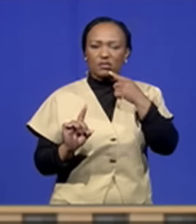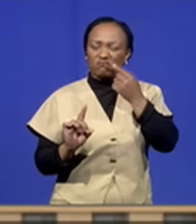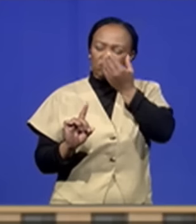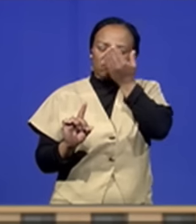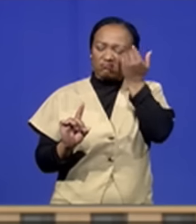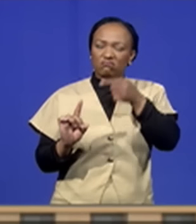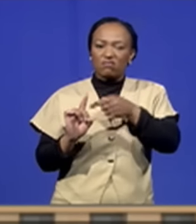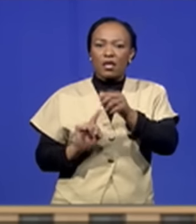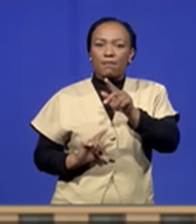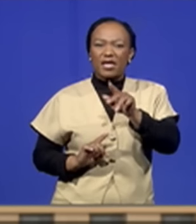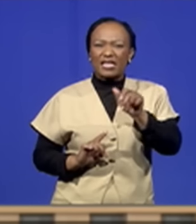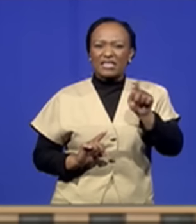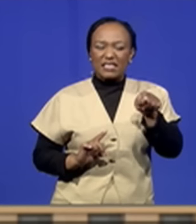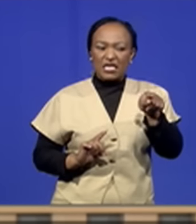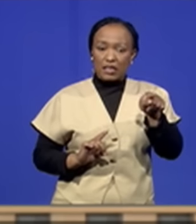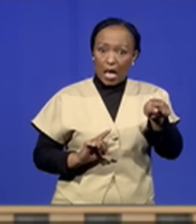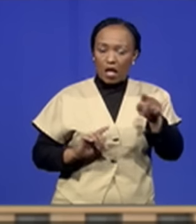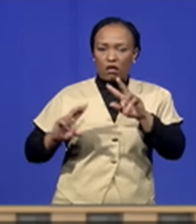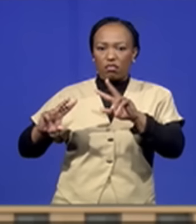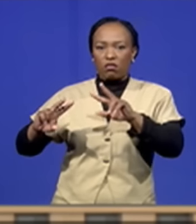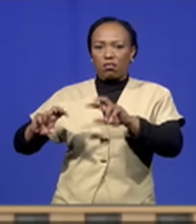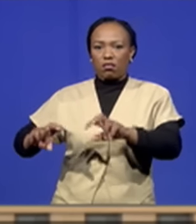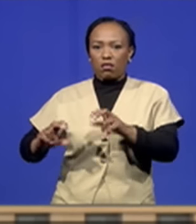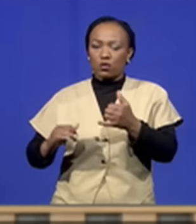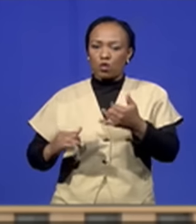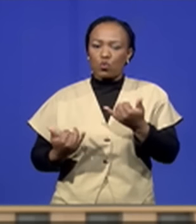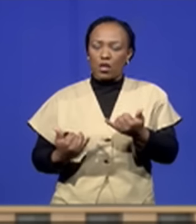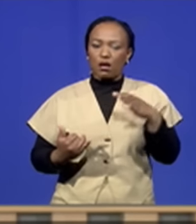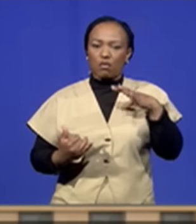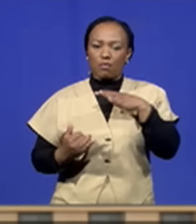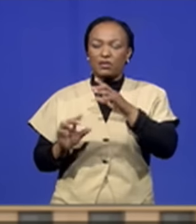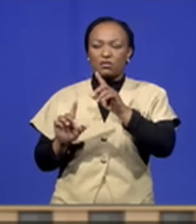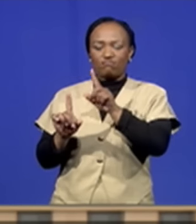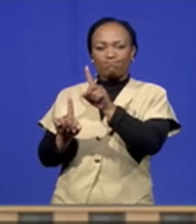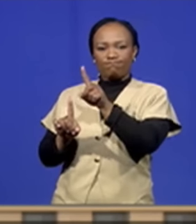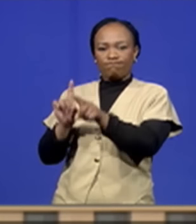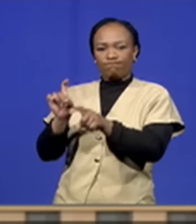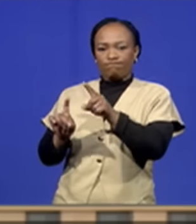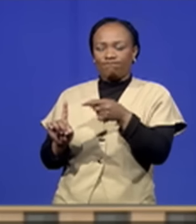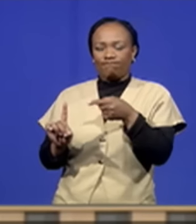batlisisa PKTT e botsoloditswe kwa komišeneng ya Madlanga.